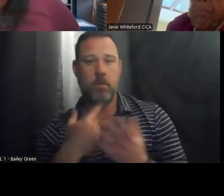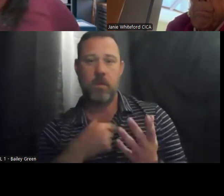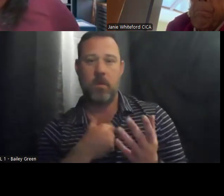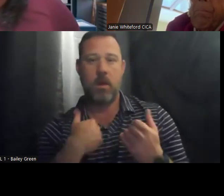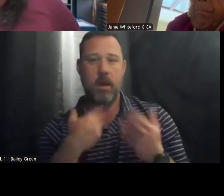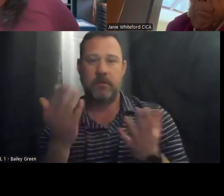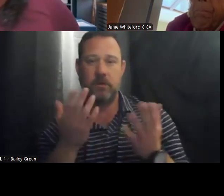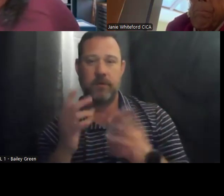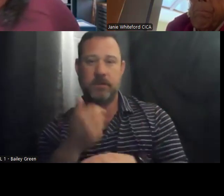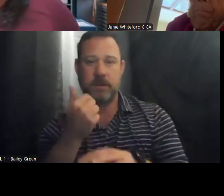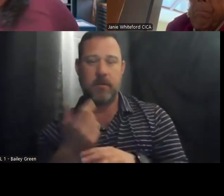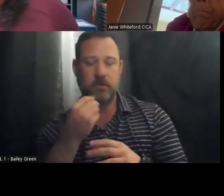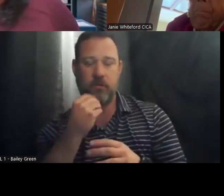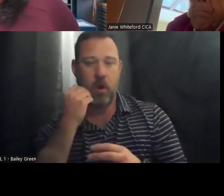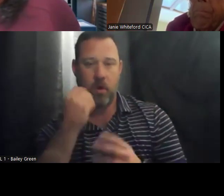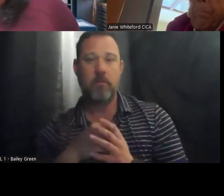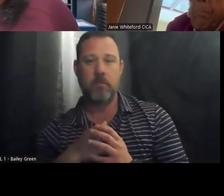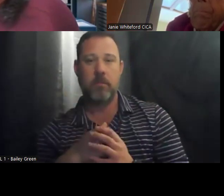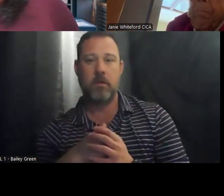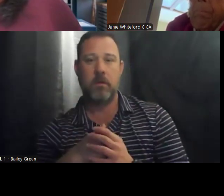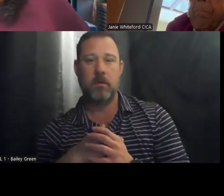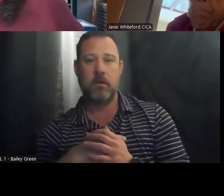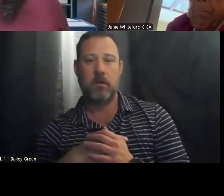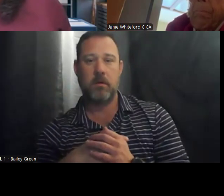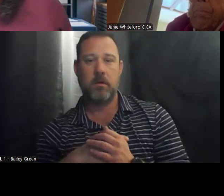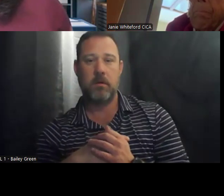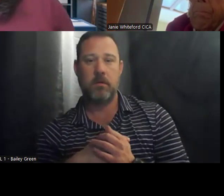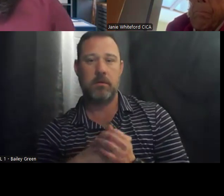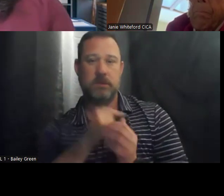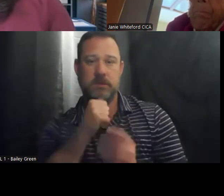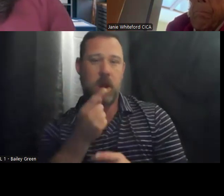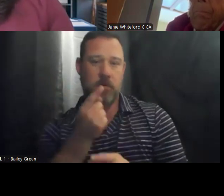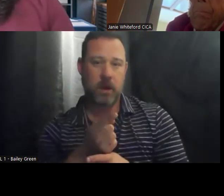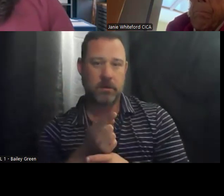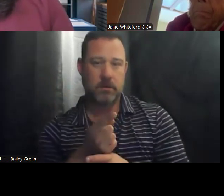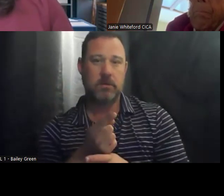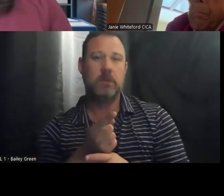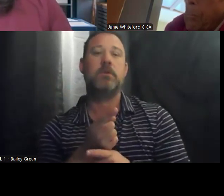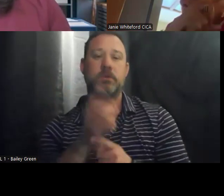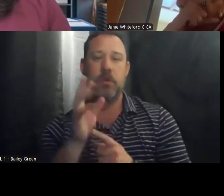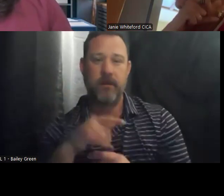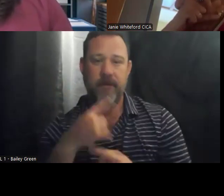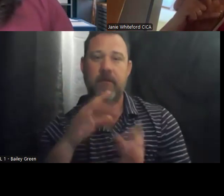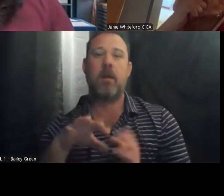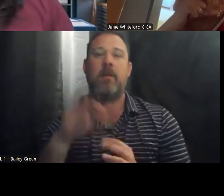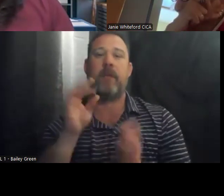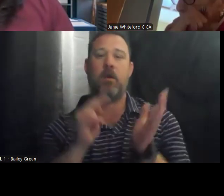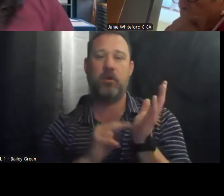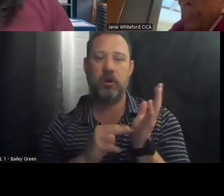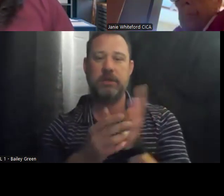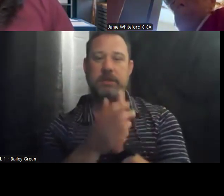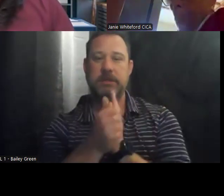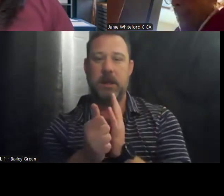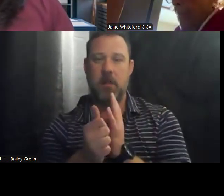have services in place for him to go home to. This is not right. So they said we finally found a nursing home, a skilled